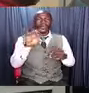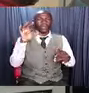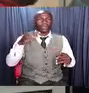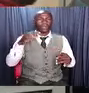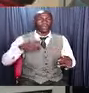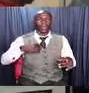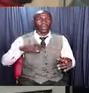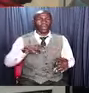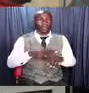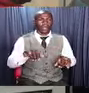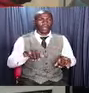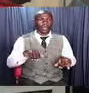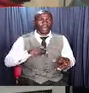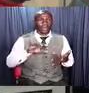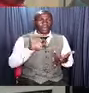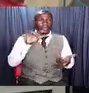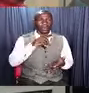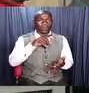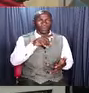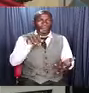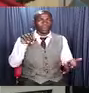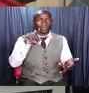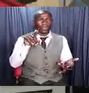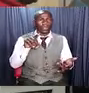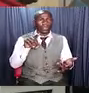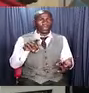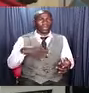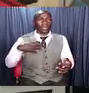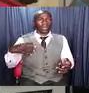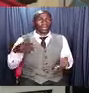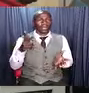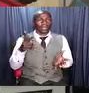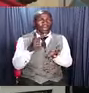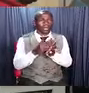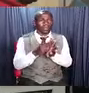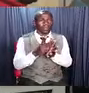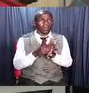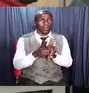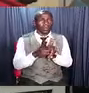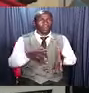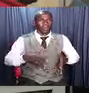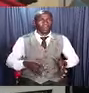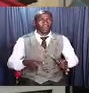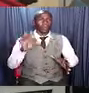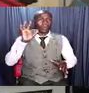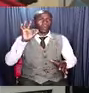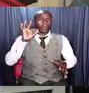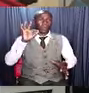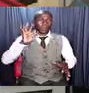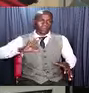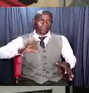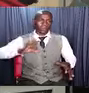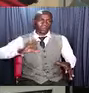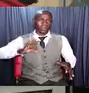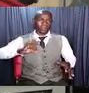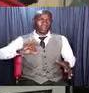mlionichagua mimi bali ni mimi niliyewachagua ninyi. Nami nikawaweka mwende mkazae matunda na matunda